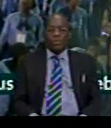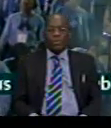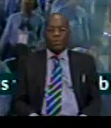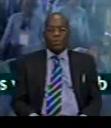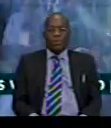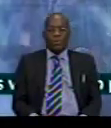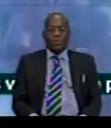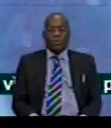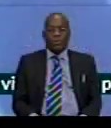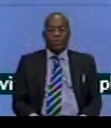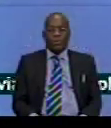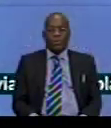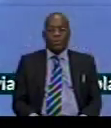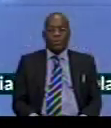16 GMT, we are here.